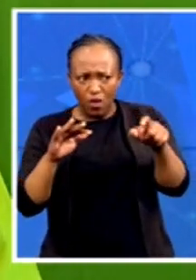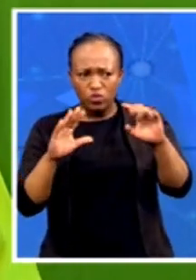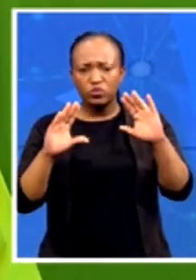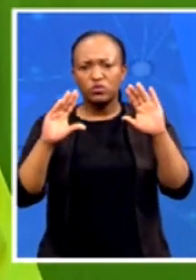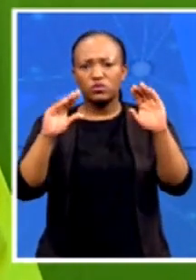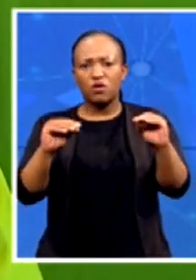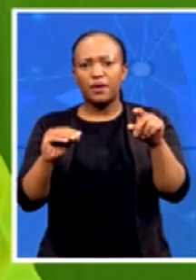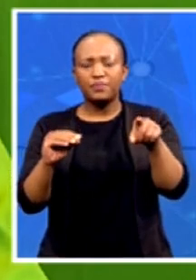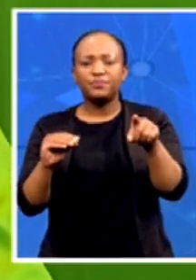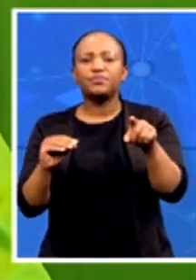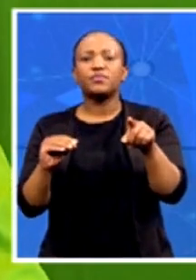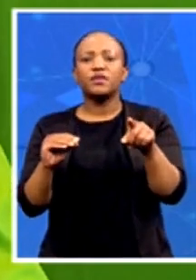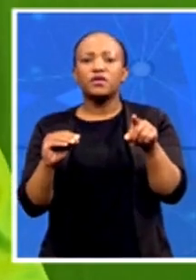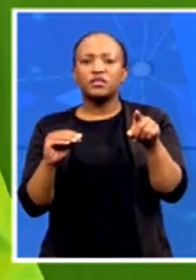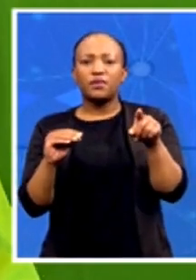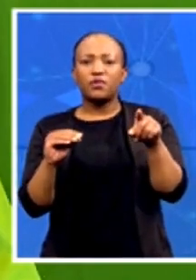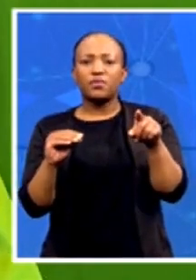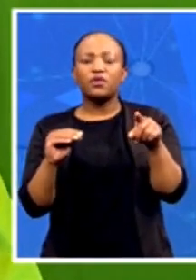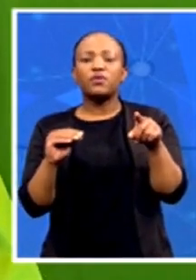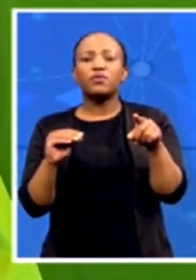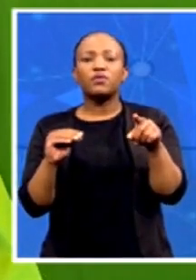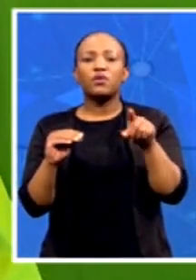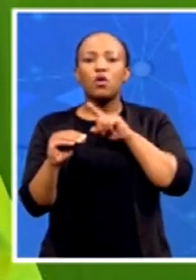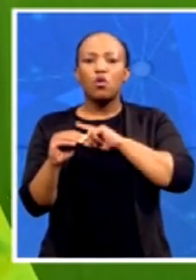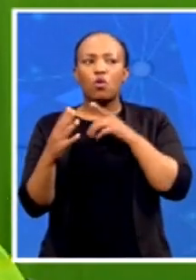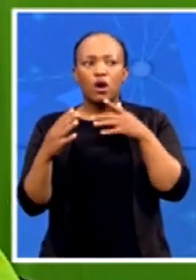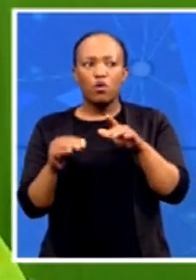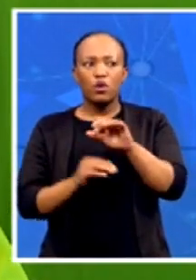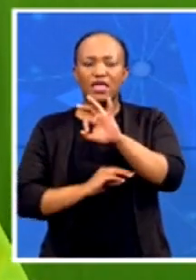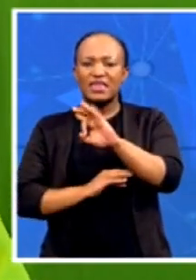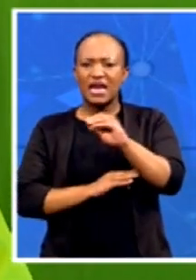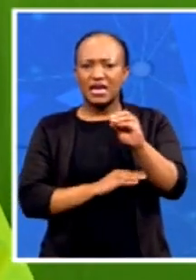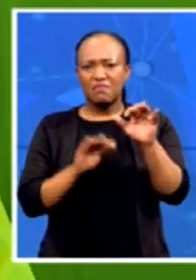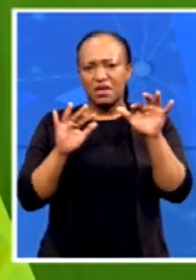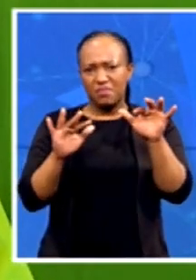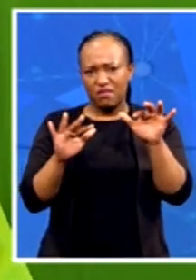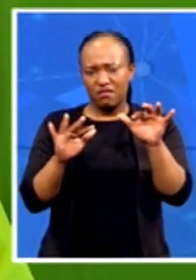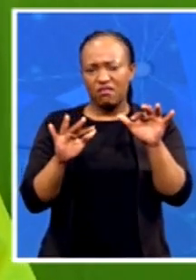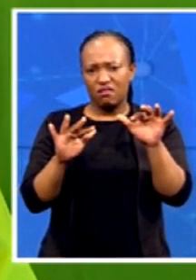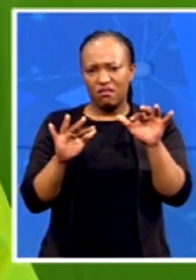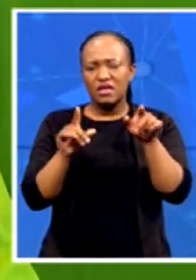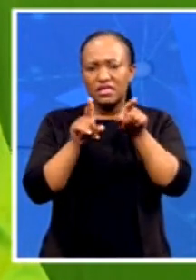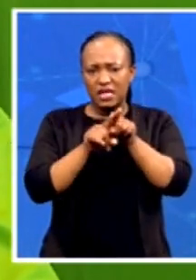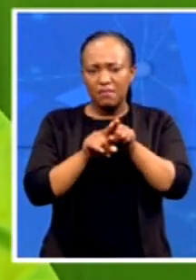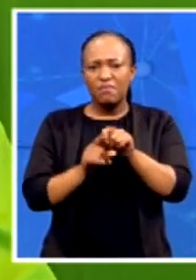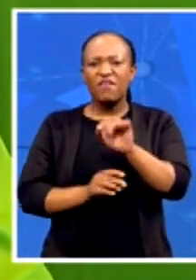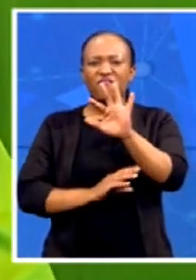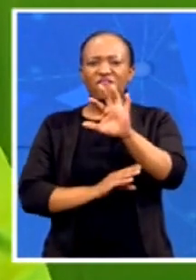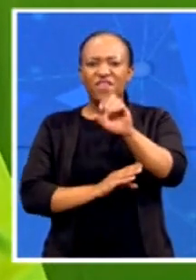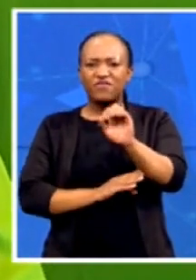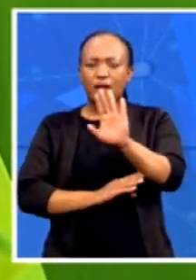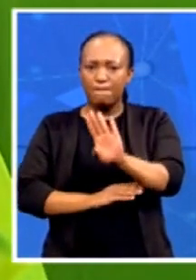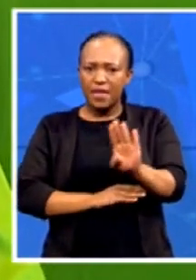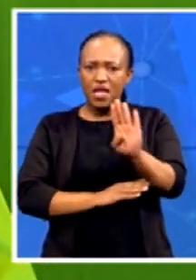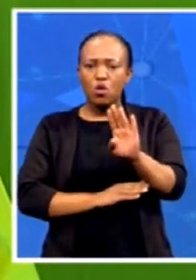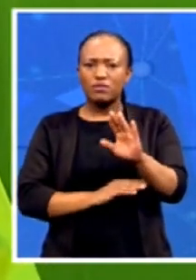carnage that happened. Over 300 people, plus 50 billion rands of property destroyed, businesses